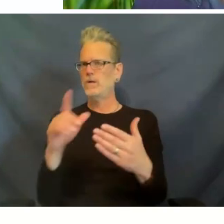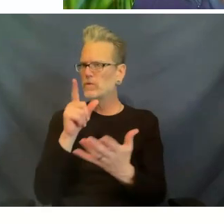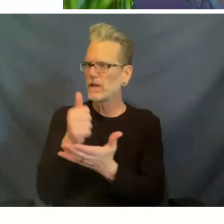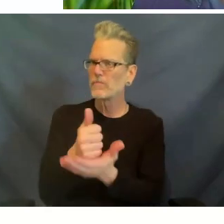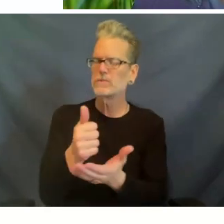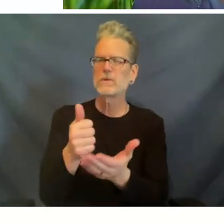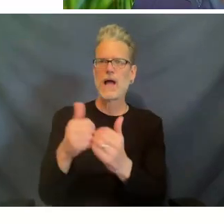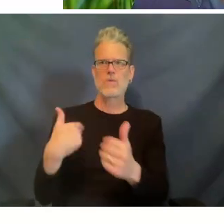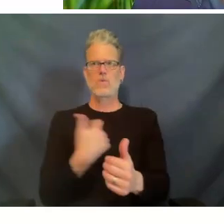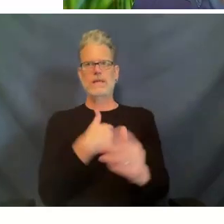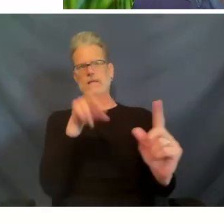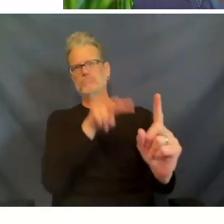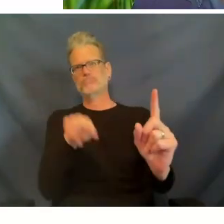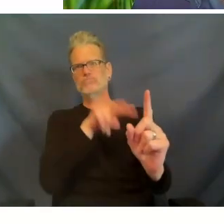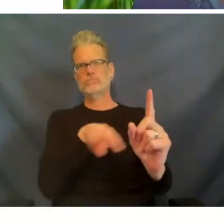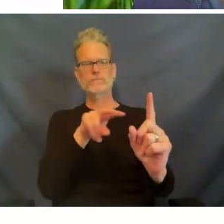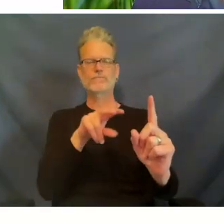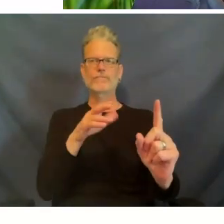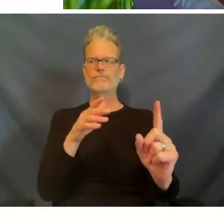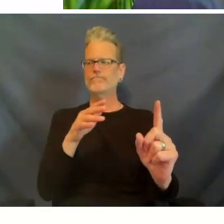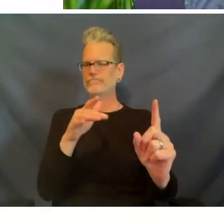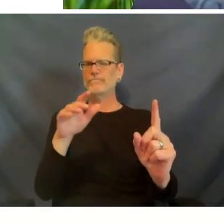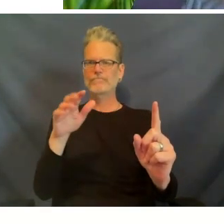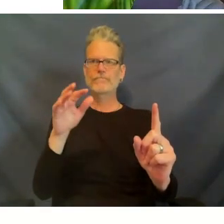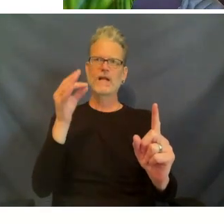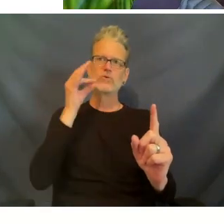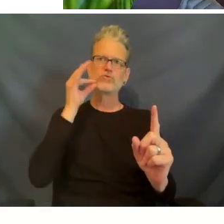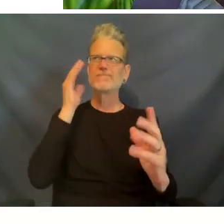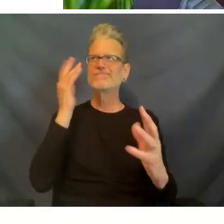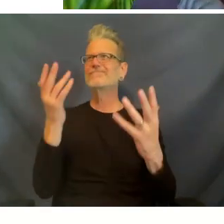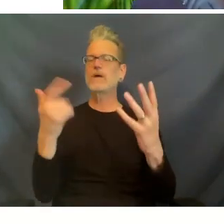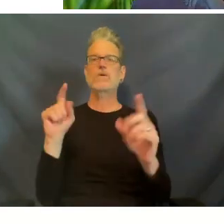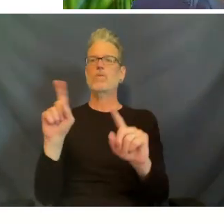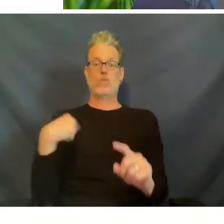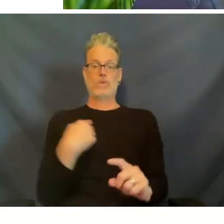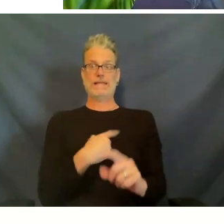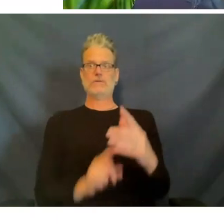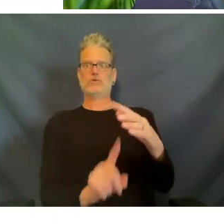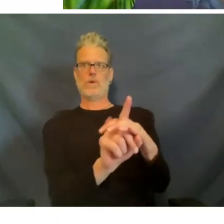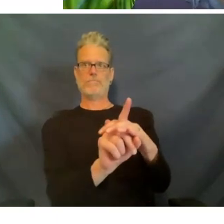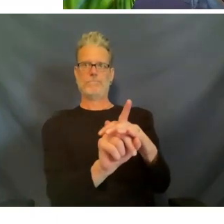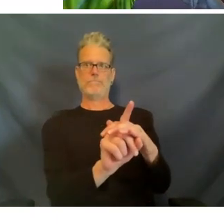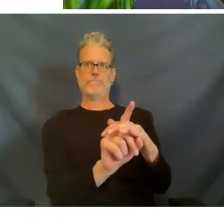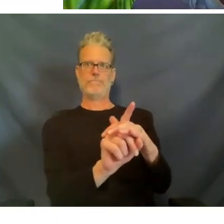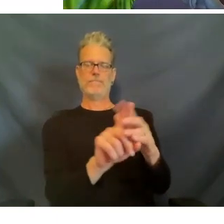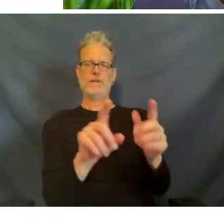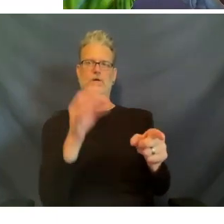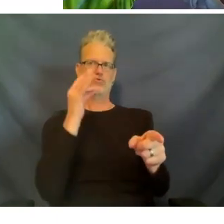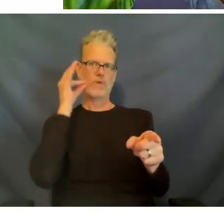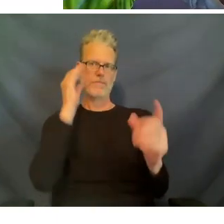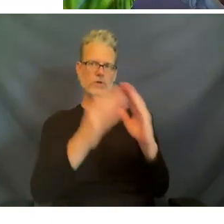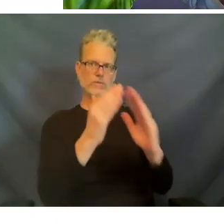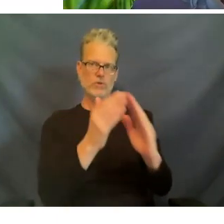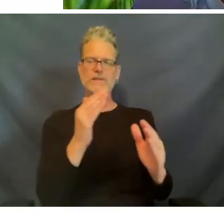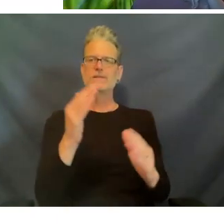at how tribal community, or how we're showing up in tribal communities specific to forest management planning, and